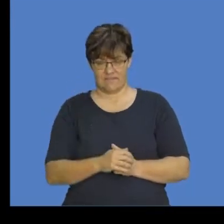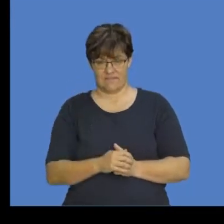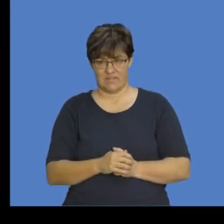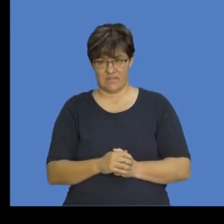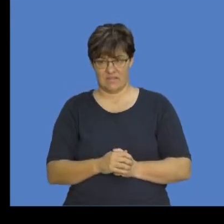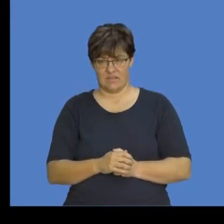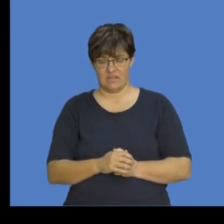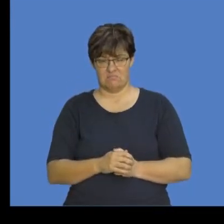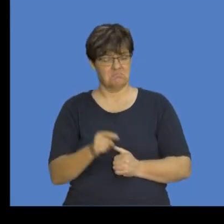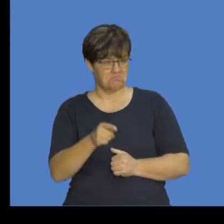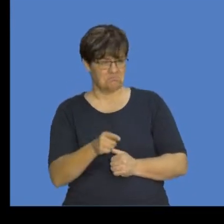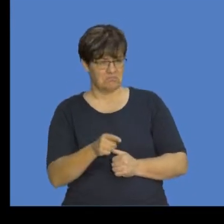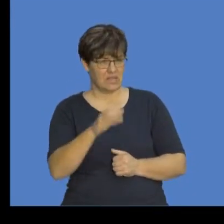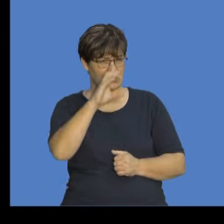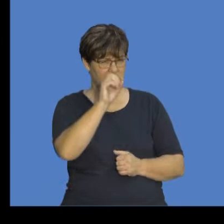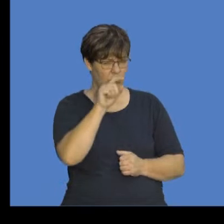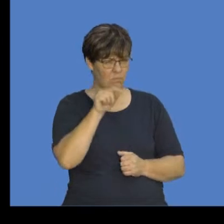0.375. So